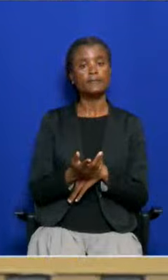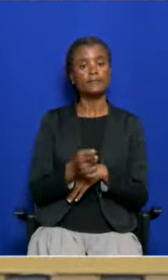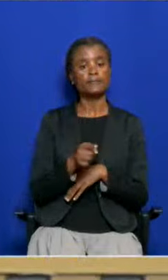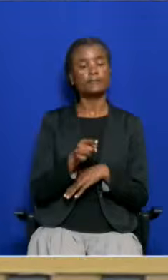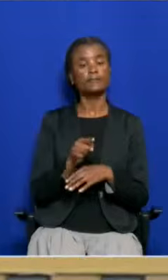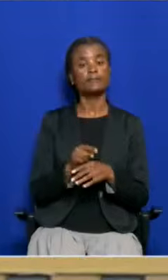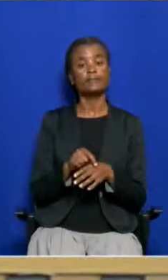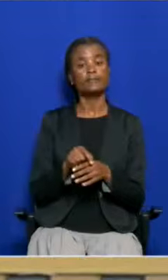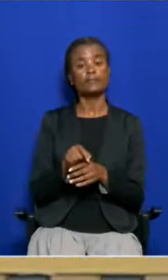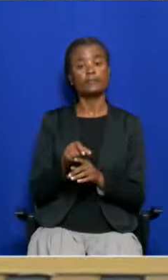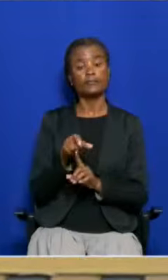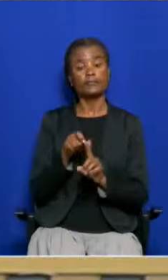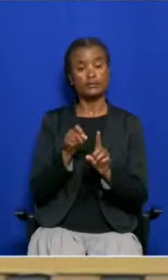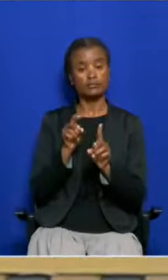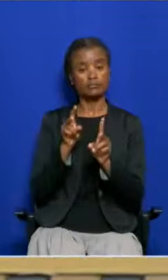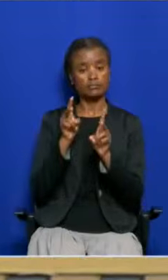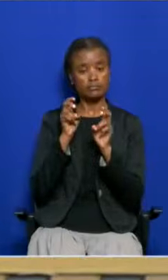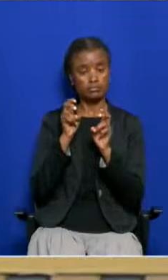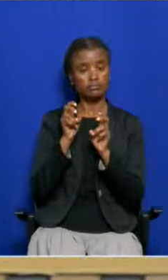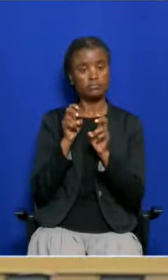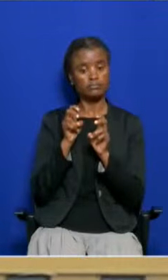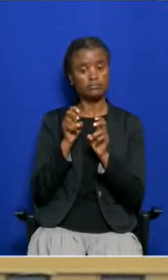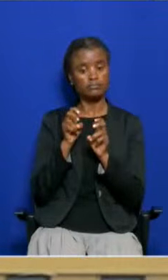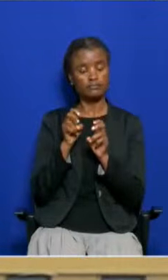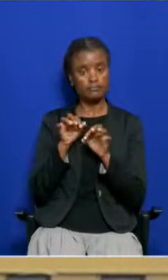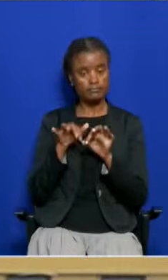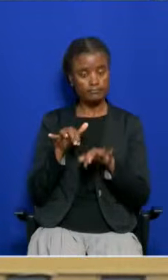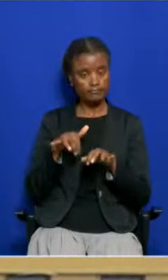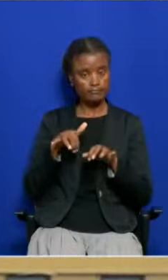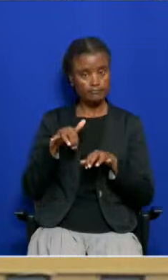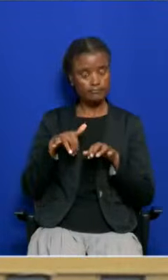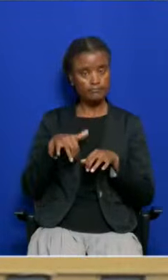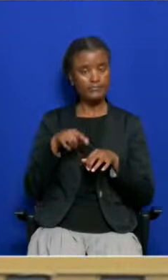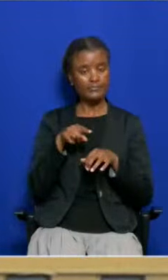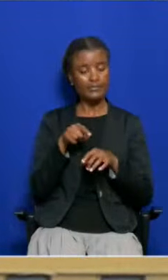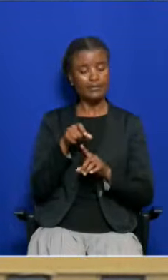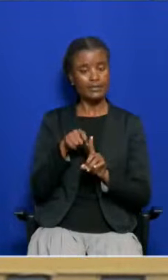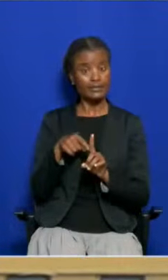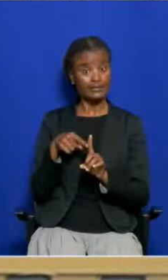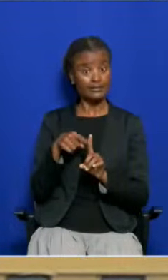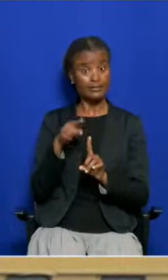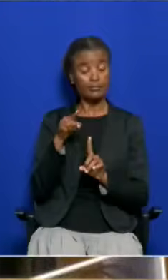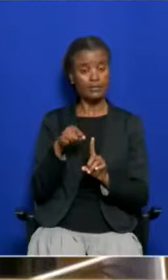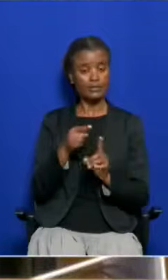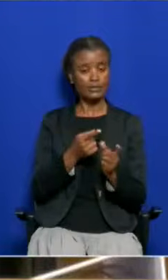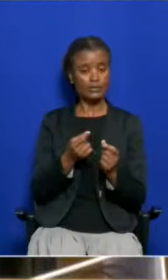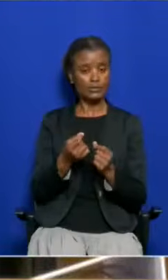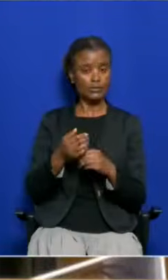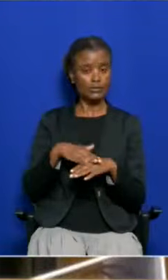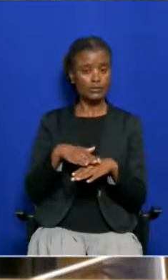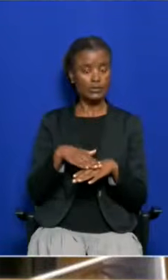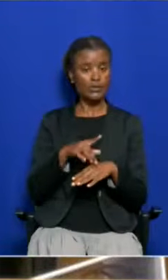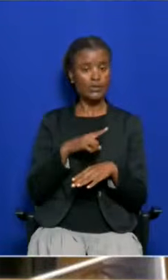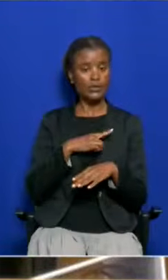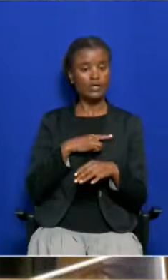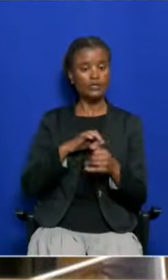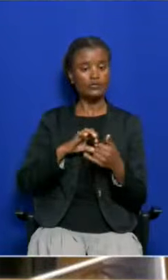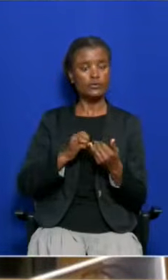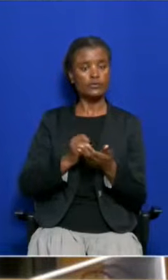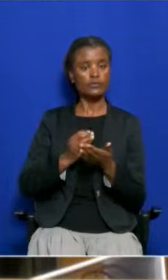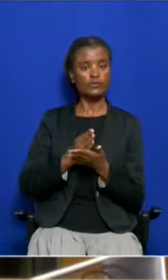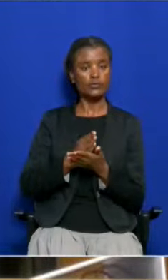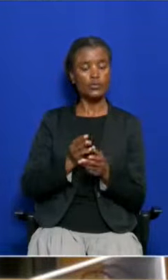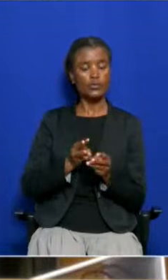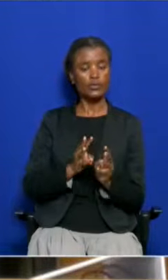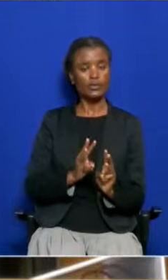to do a little more and try to find a practical way of establishing